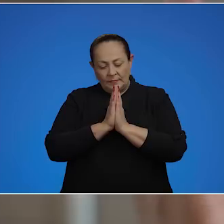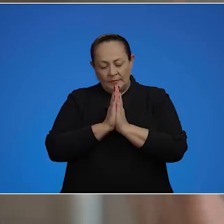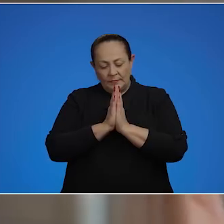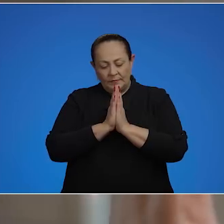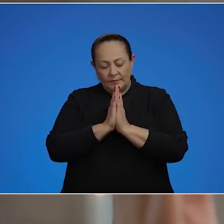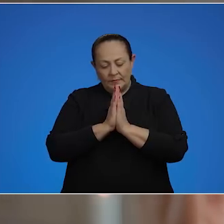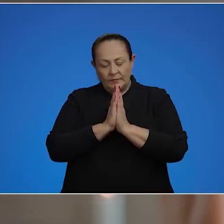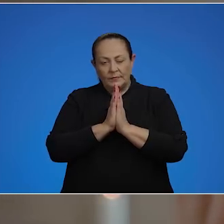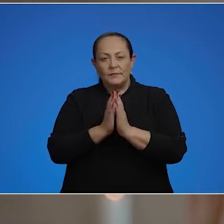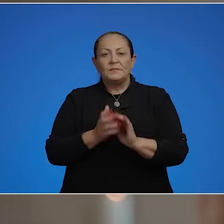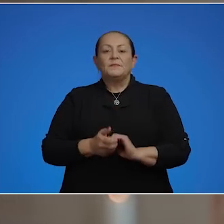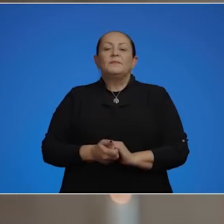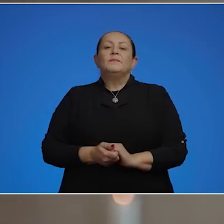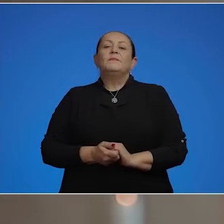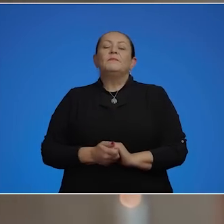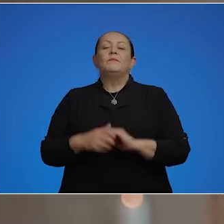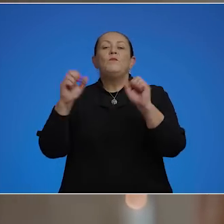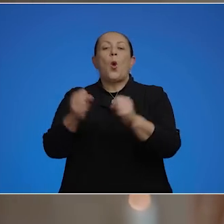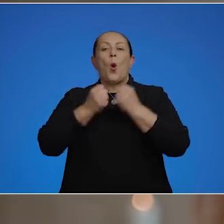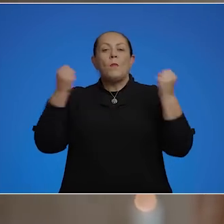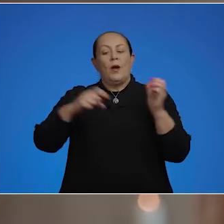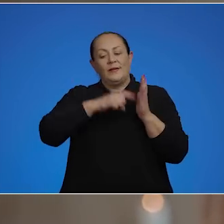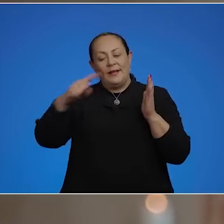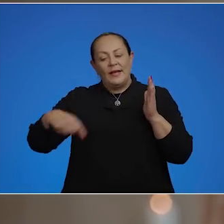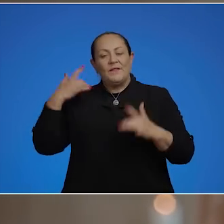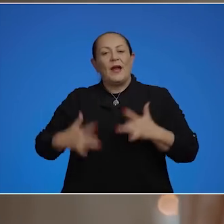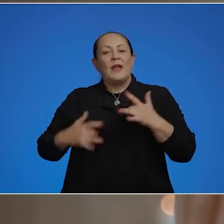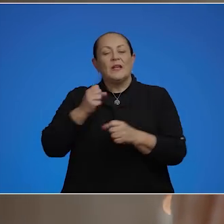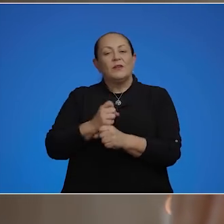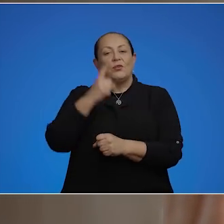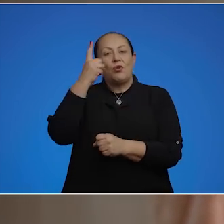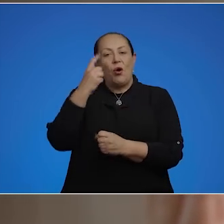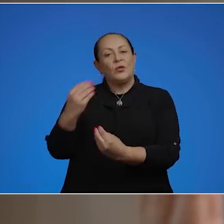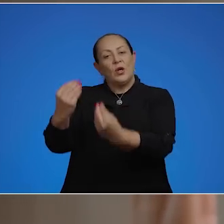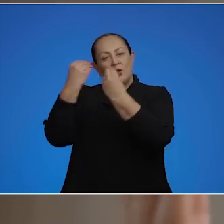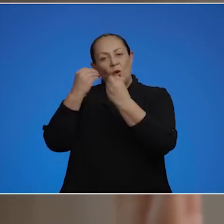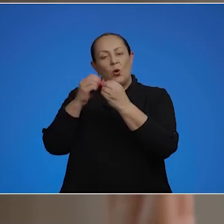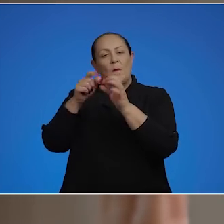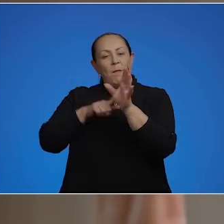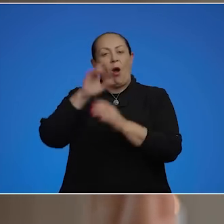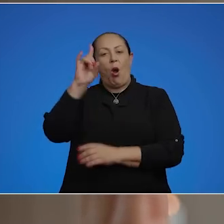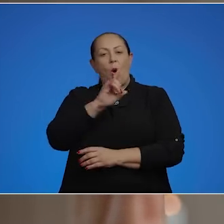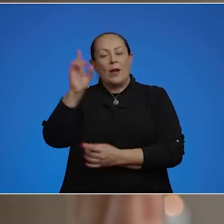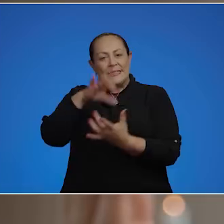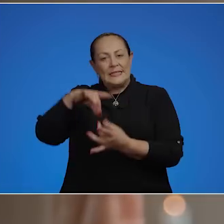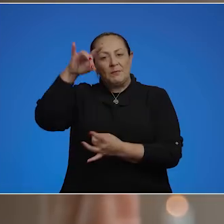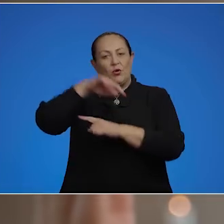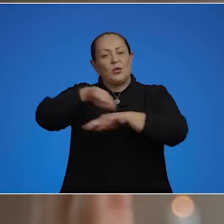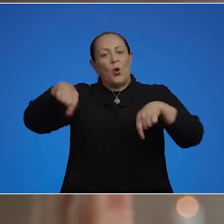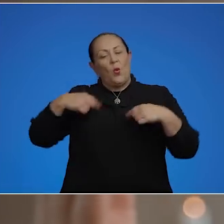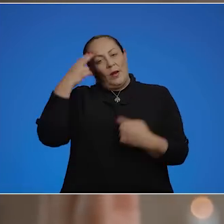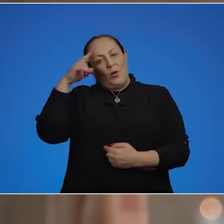Almighty, ever-living God, whom, taught by the Holy Spirit, we dare to call our Father,